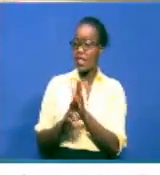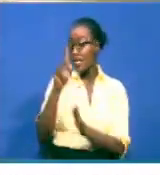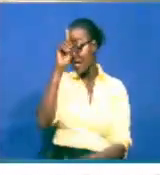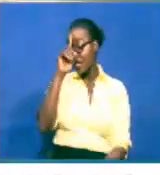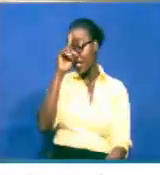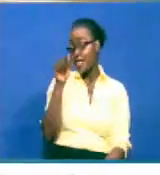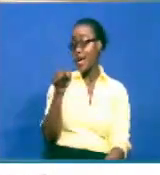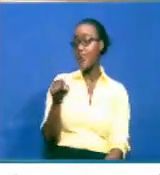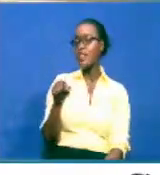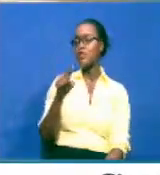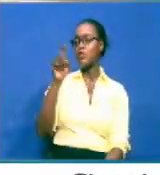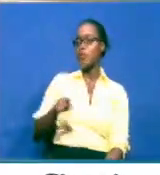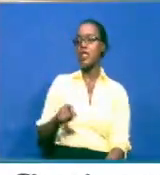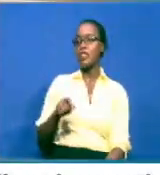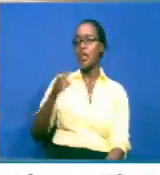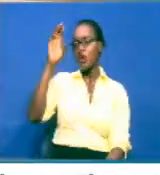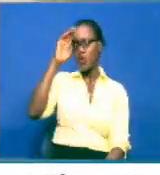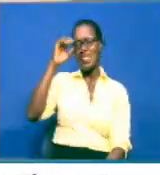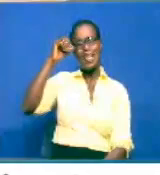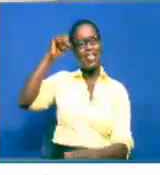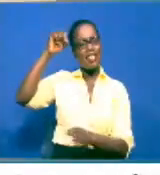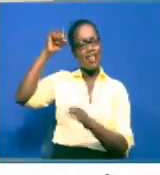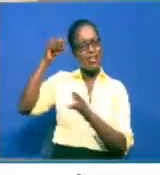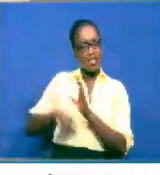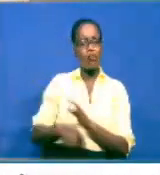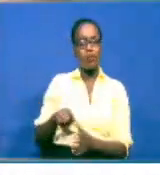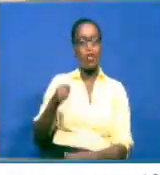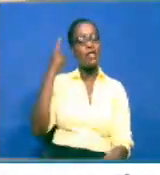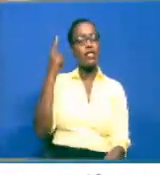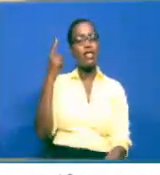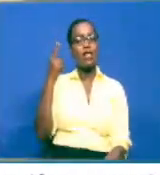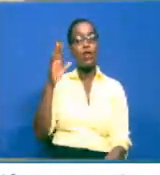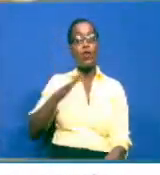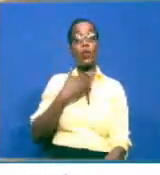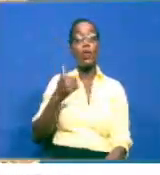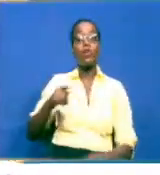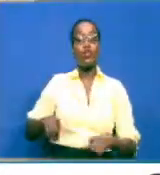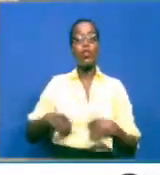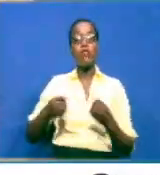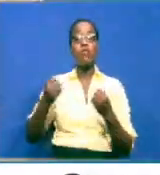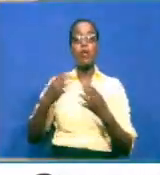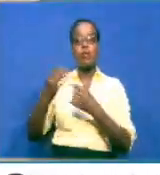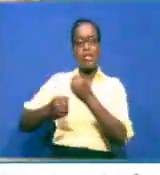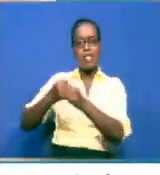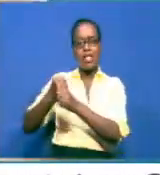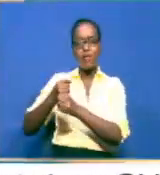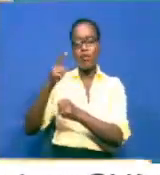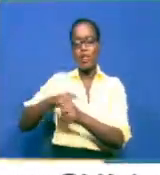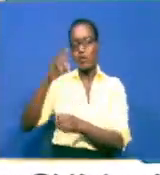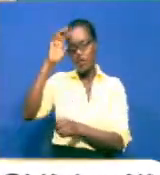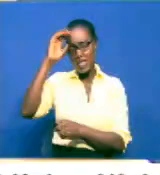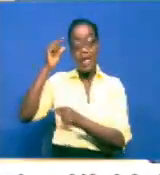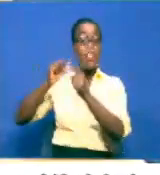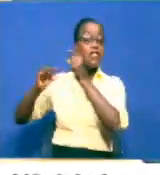is something that we must take in seriously. Mm-hmm. We must consider that we want to live, you know, many years. We must consider that we have a